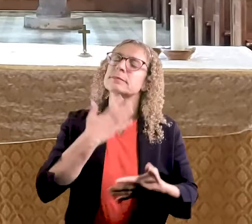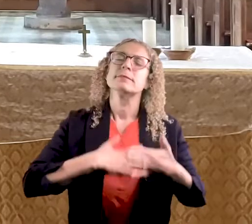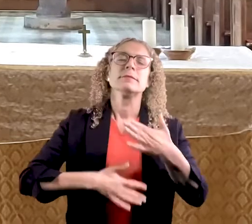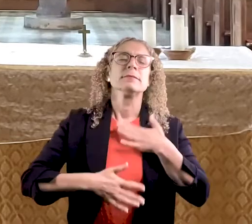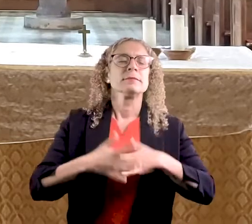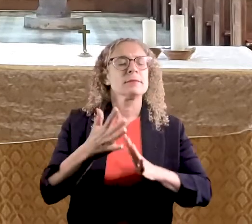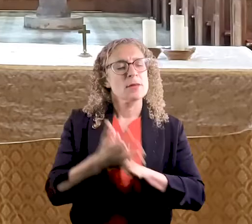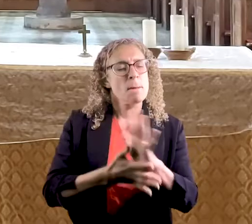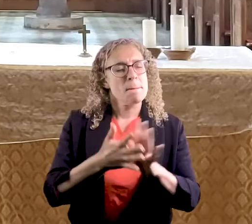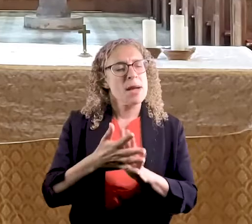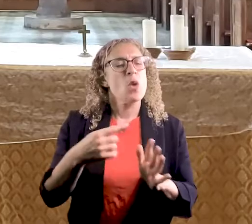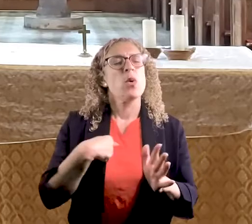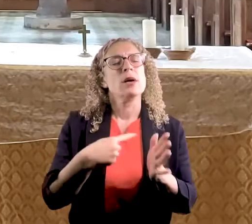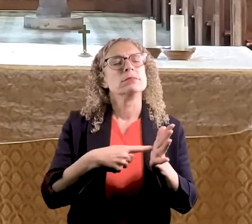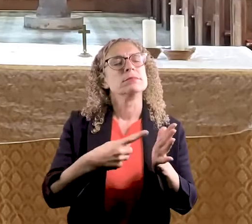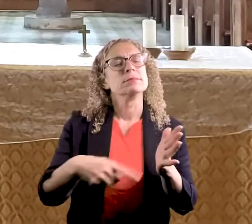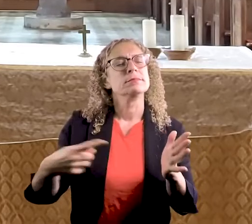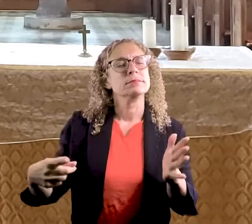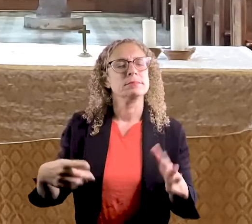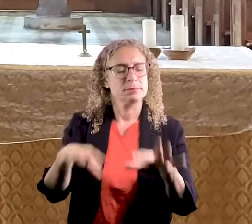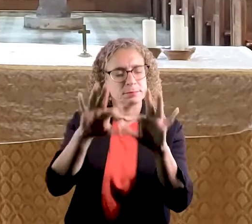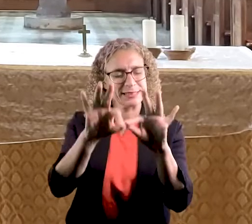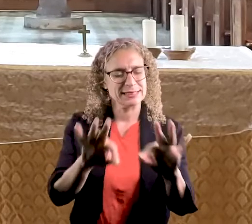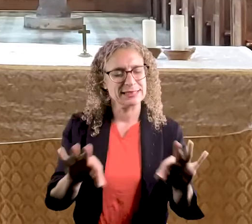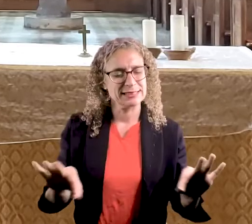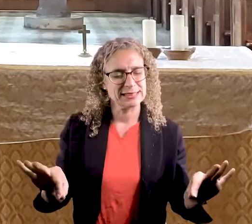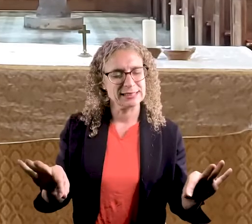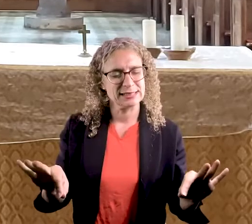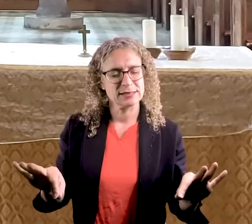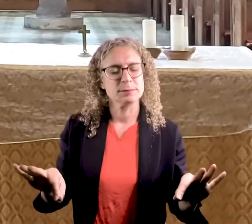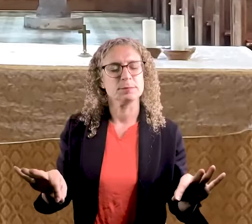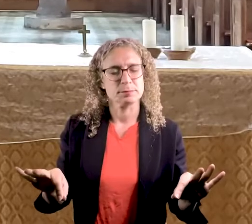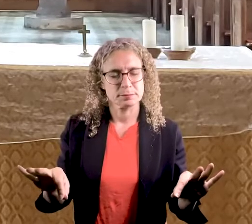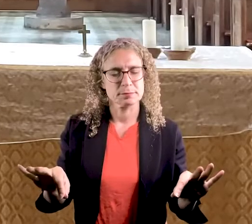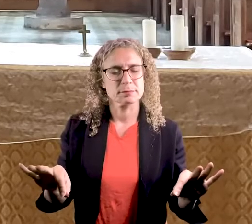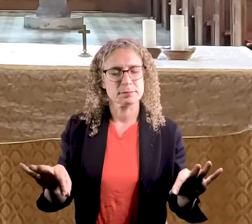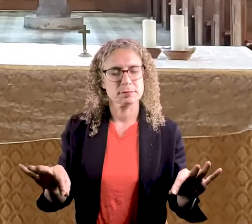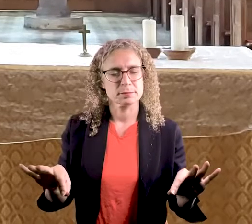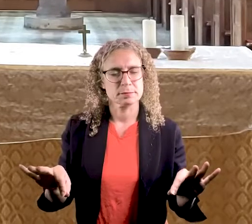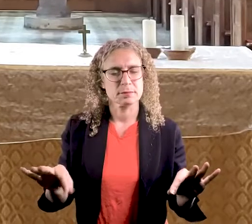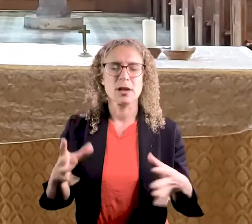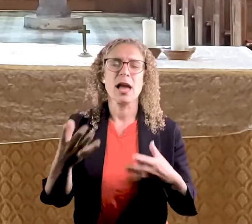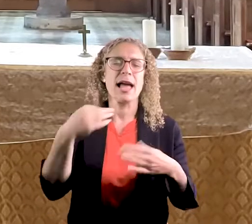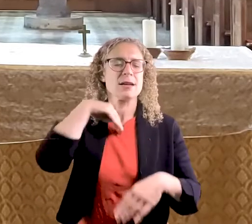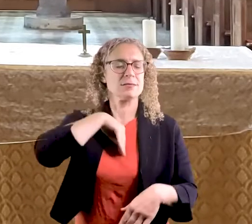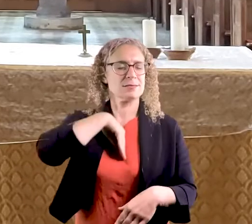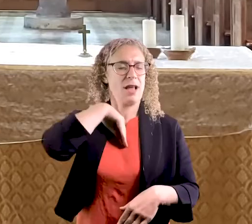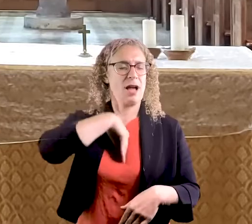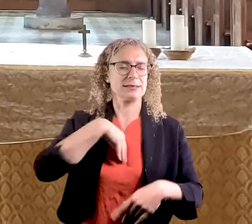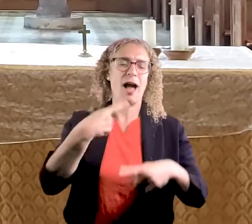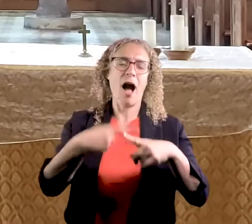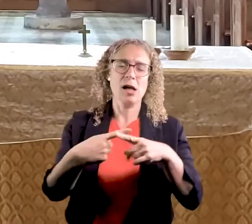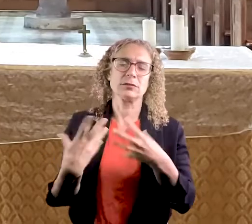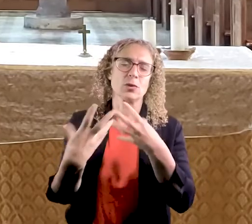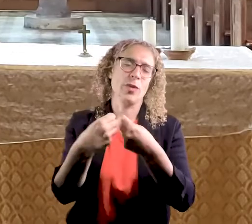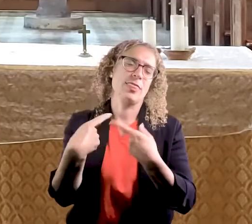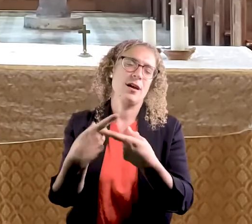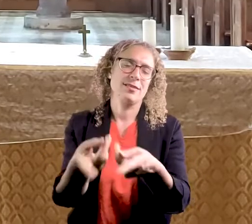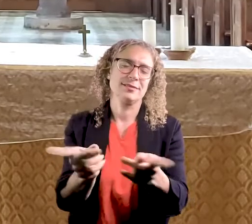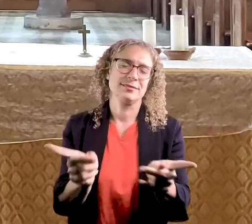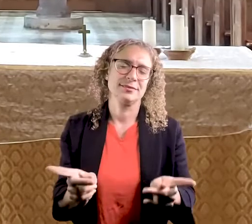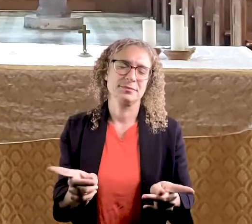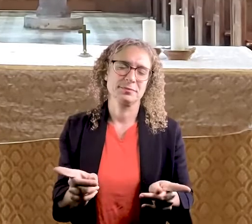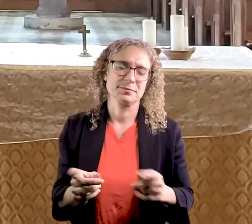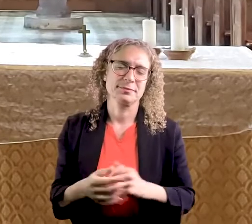forbear, so we will have everlasting peace within and without.